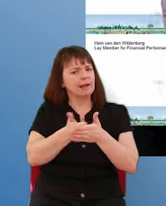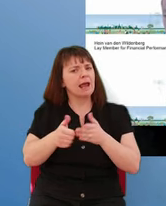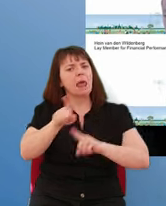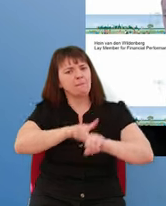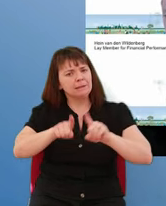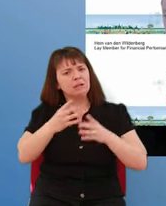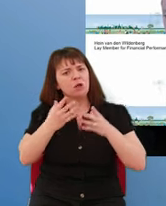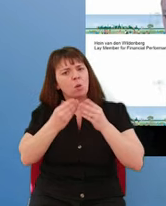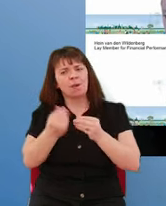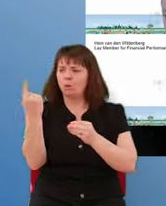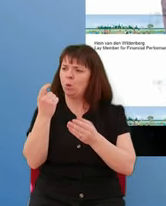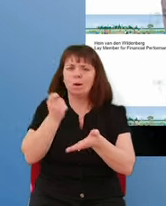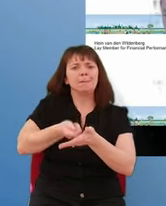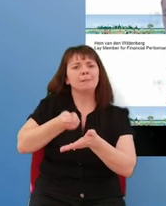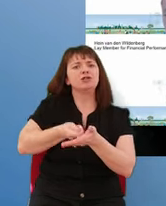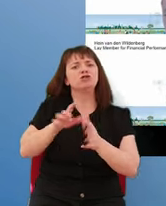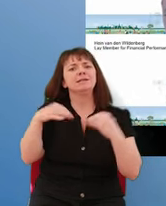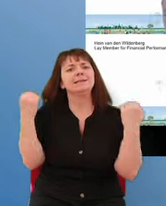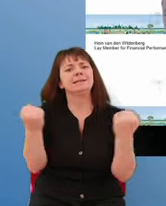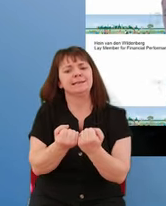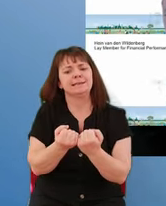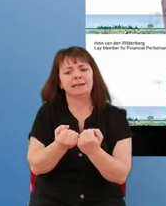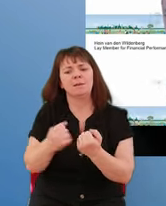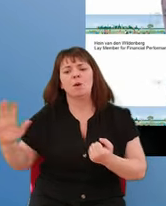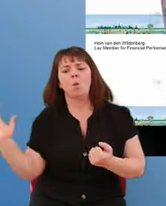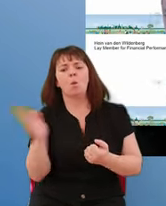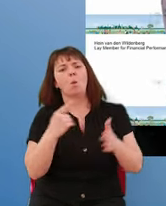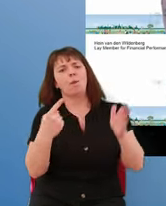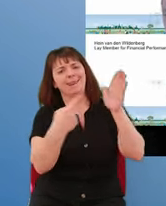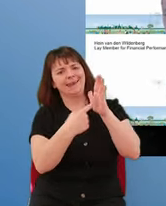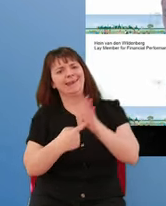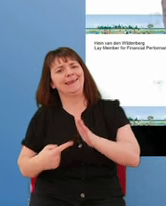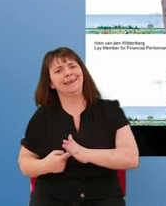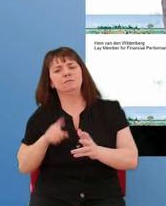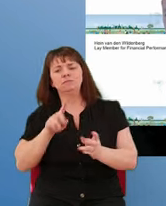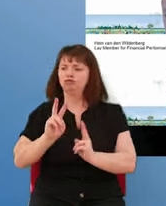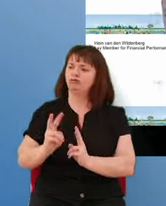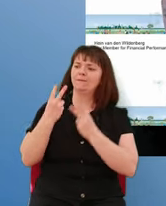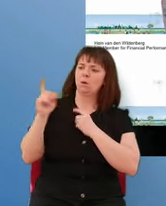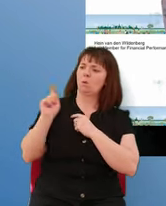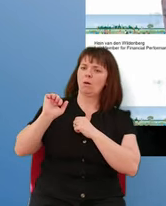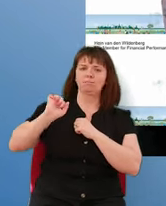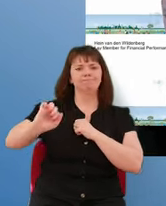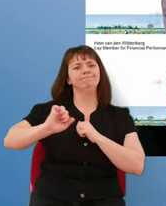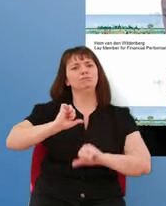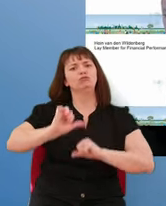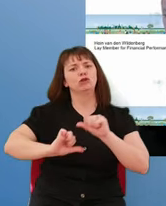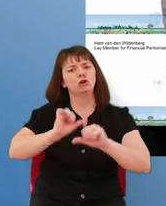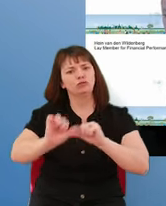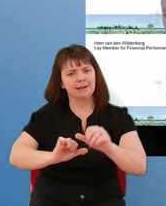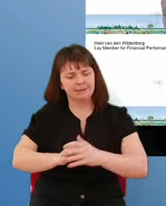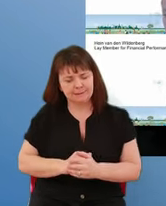progress every 2 months now. I will stop there and request